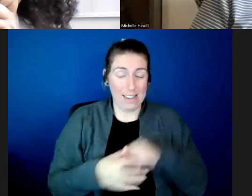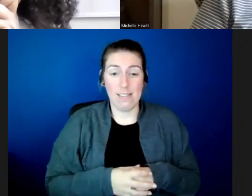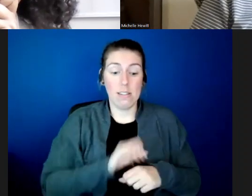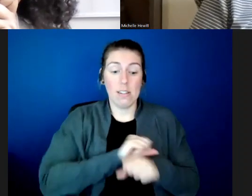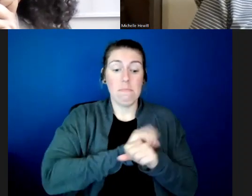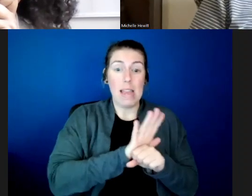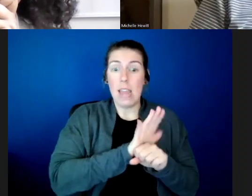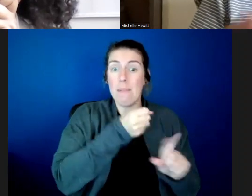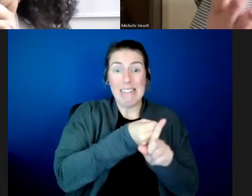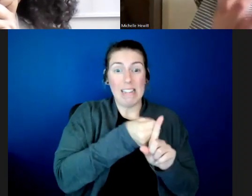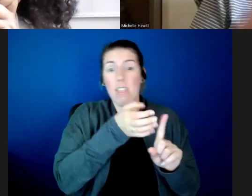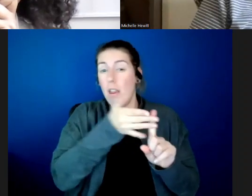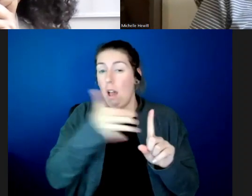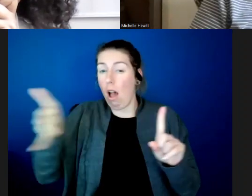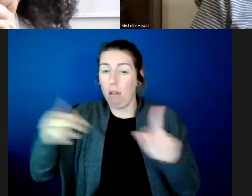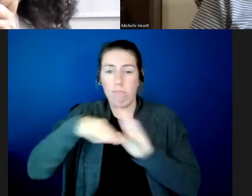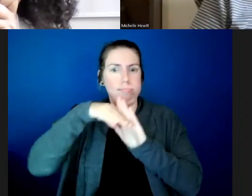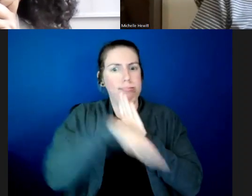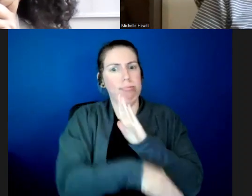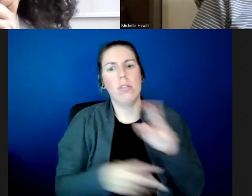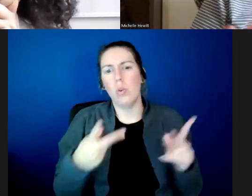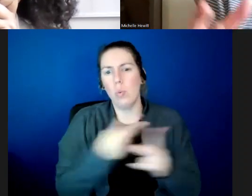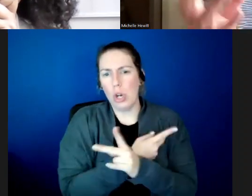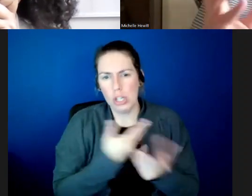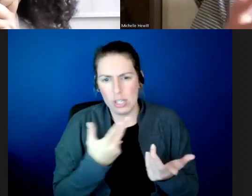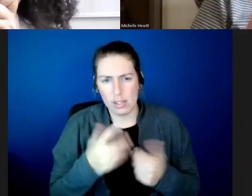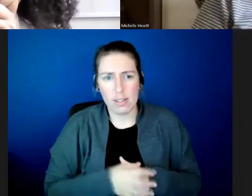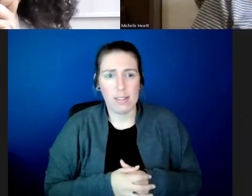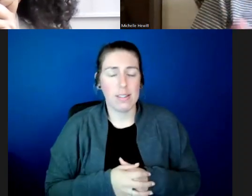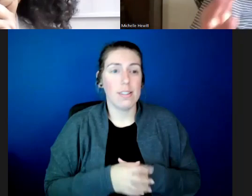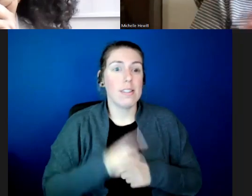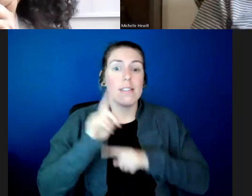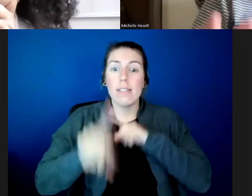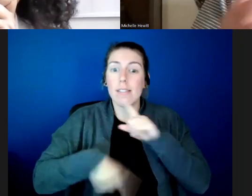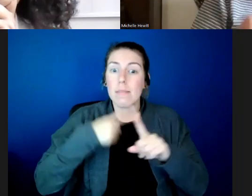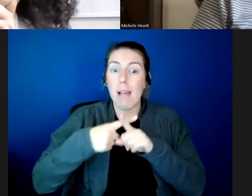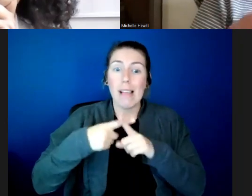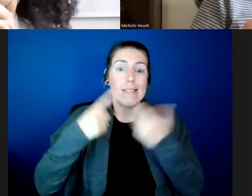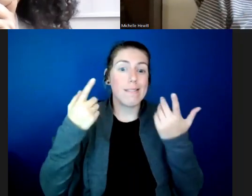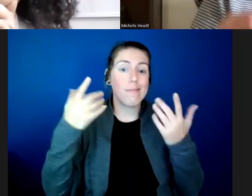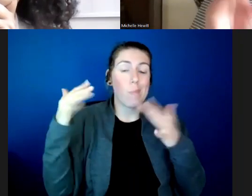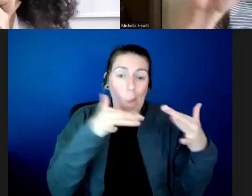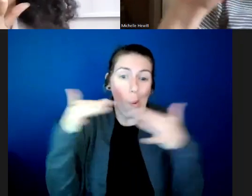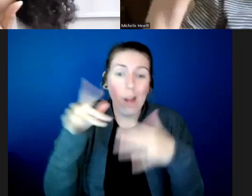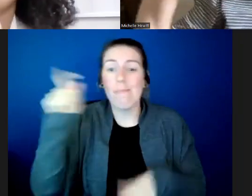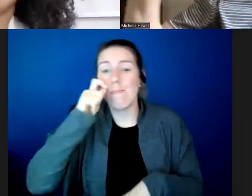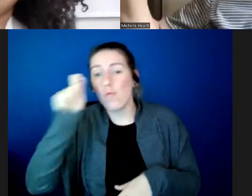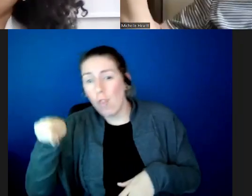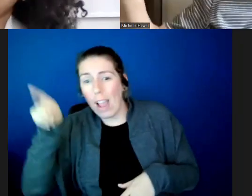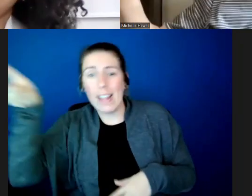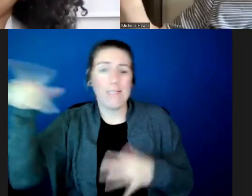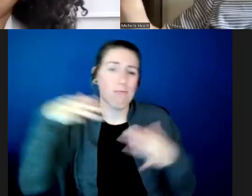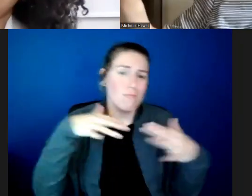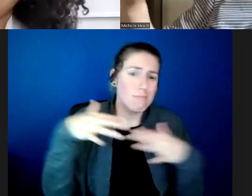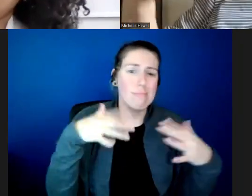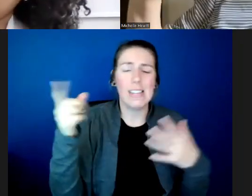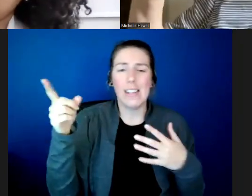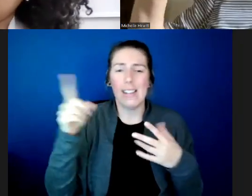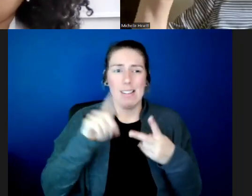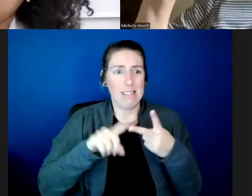the pressures that, you know, we're seeing with supply chain and war in Ukraine and all of those other